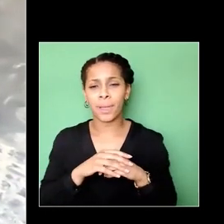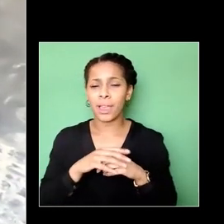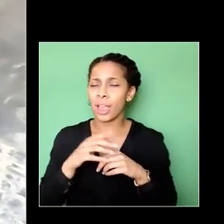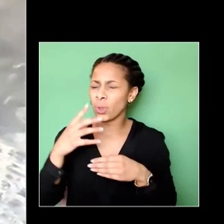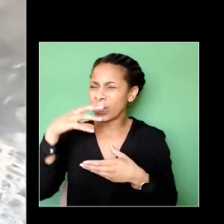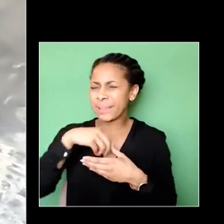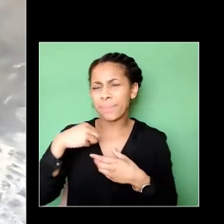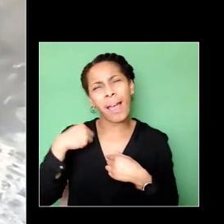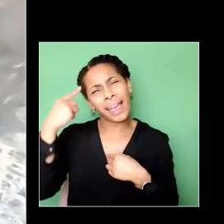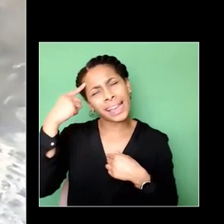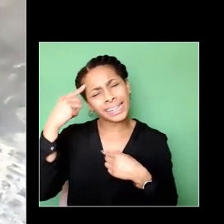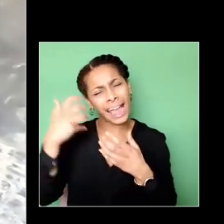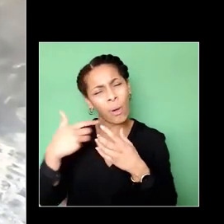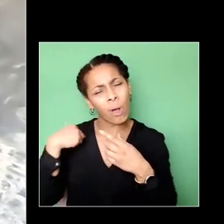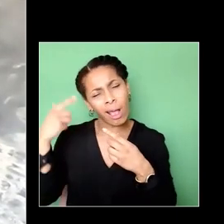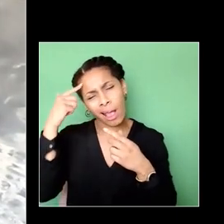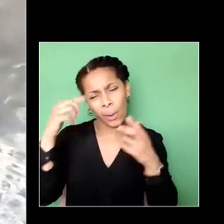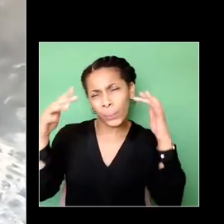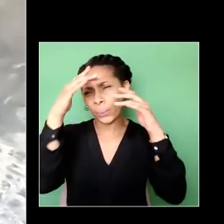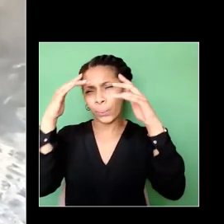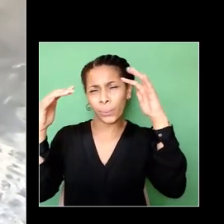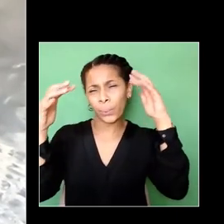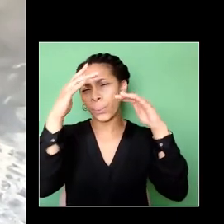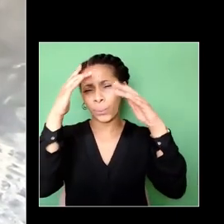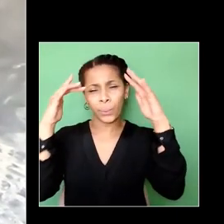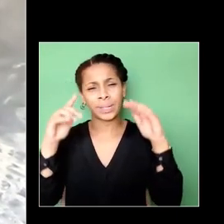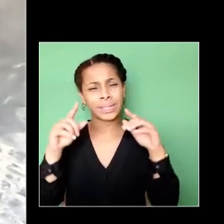my own head is that. So fiction